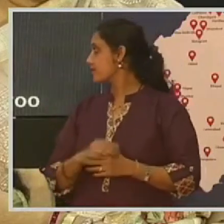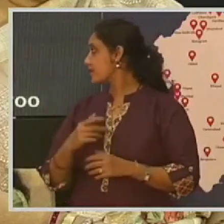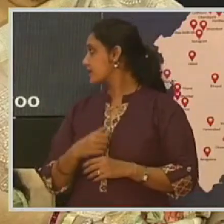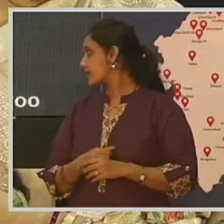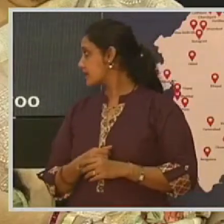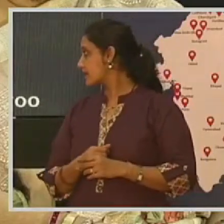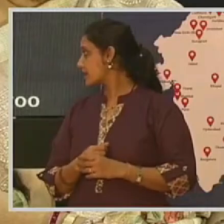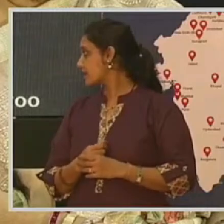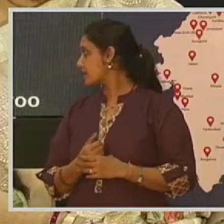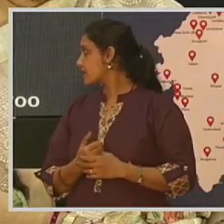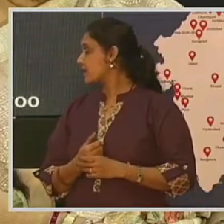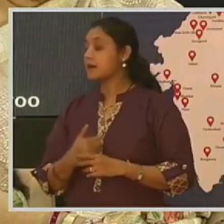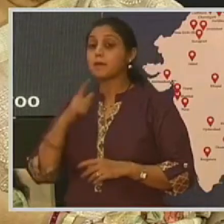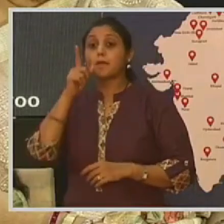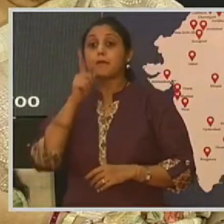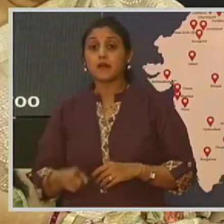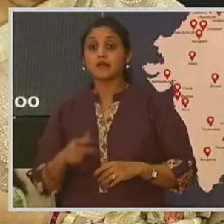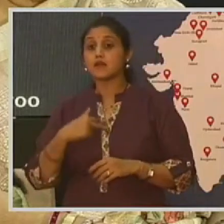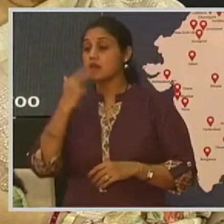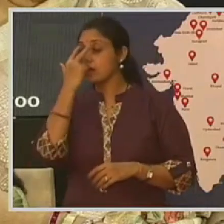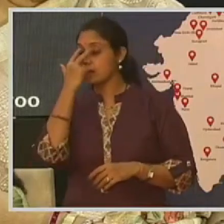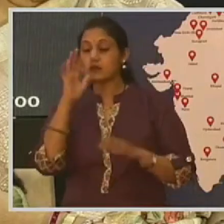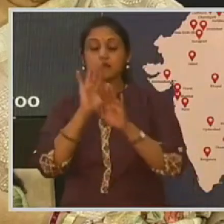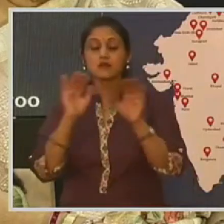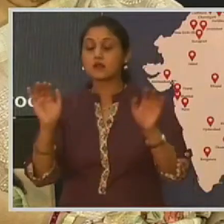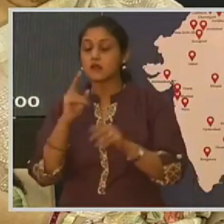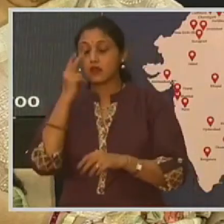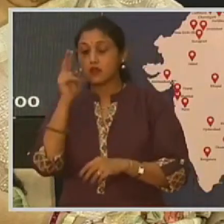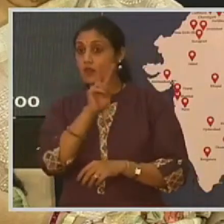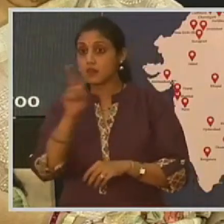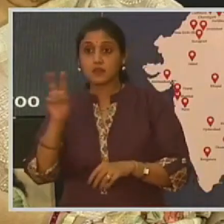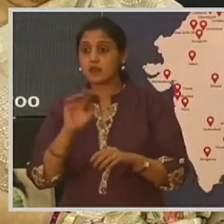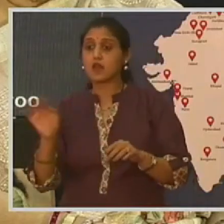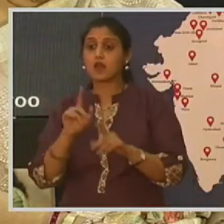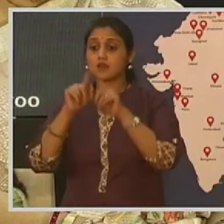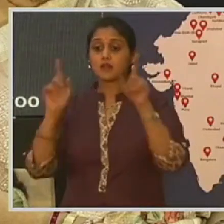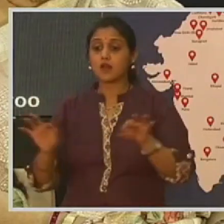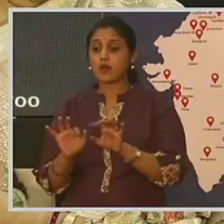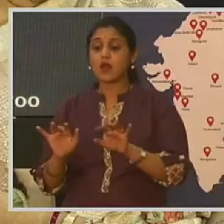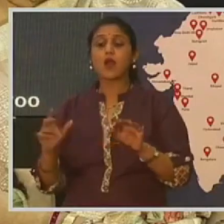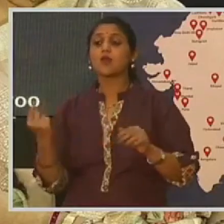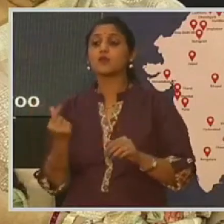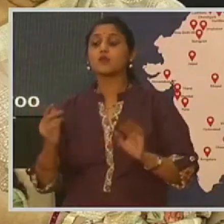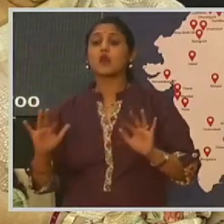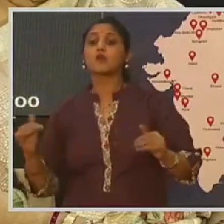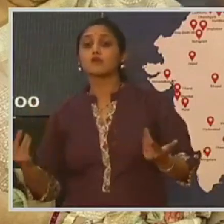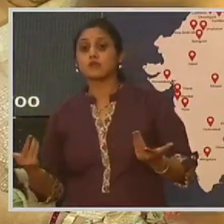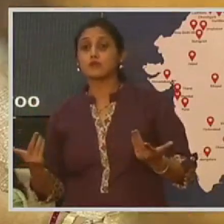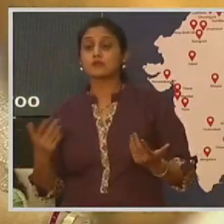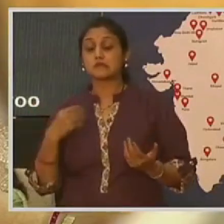non-visual display which helps them to use any general computer and